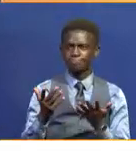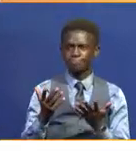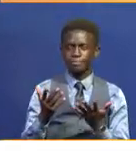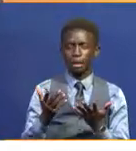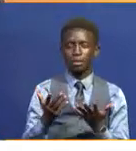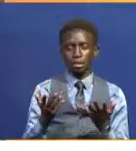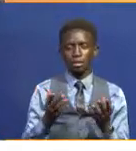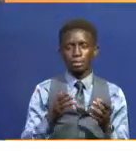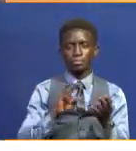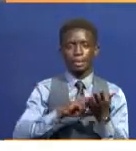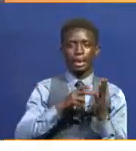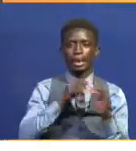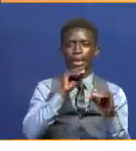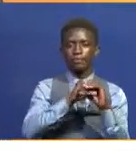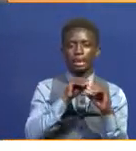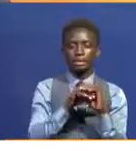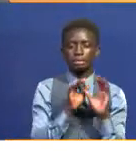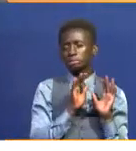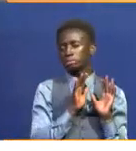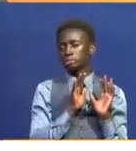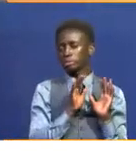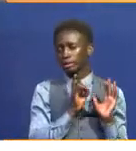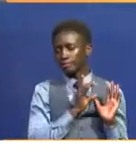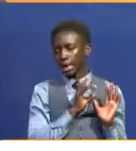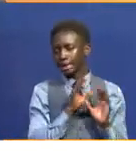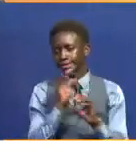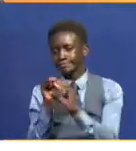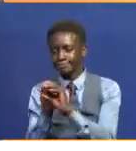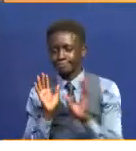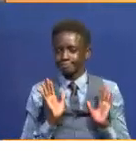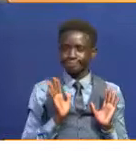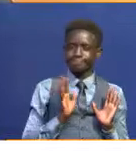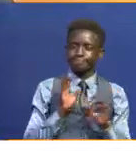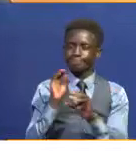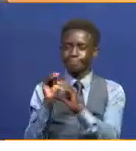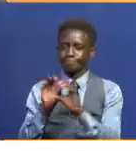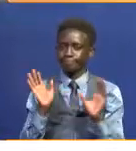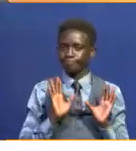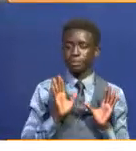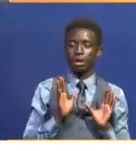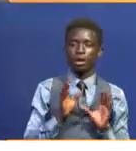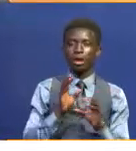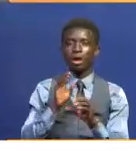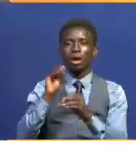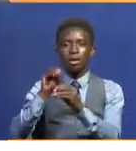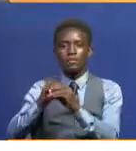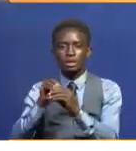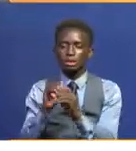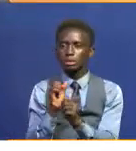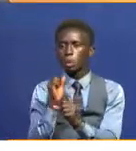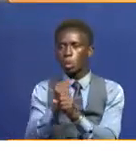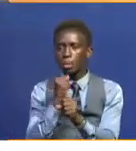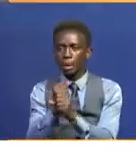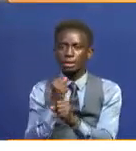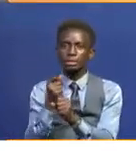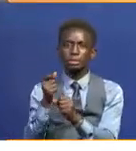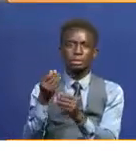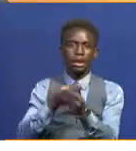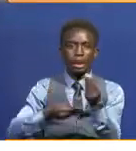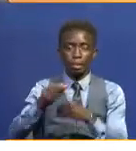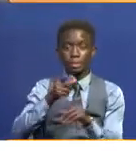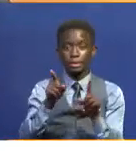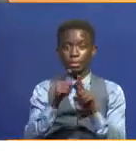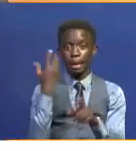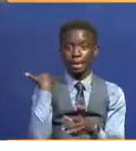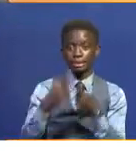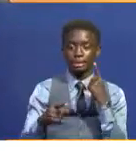then investors will shy away from the companies that are investing and are investing and operating in the economy. So in moments like last year,